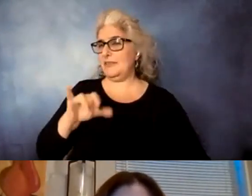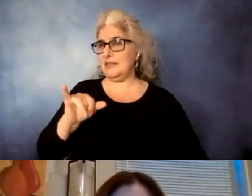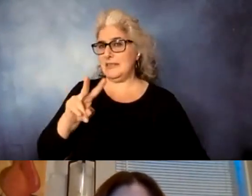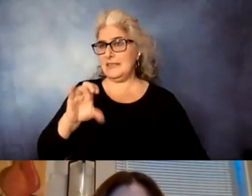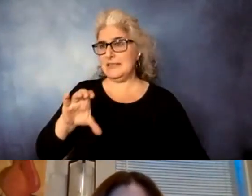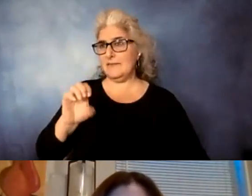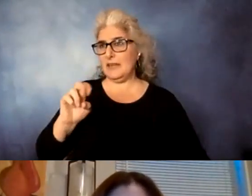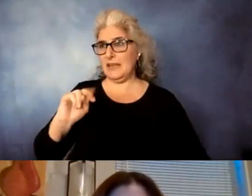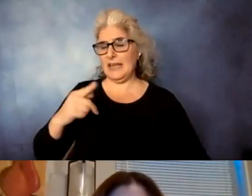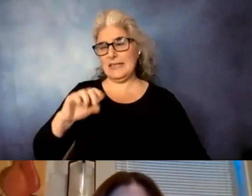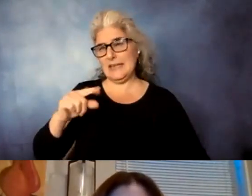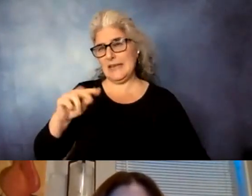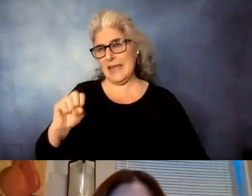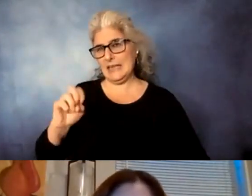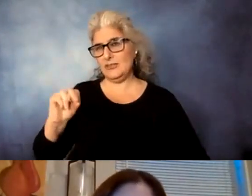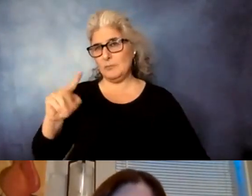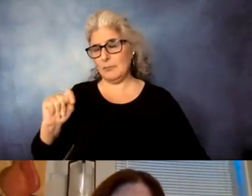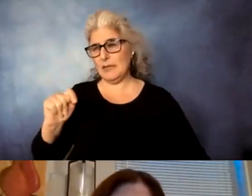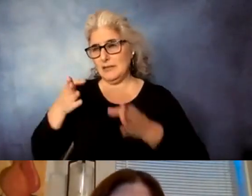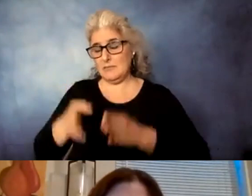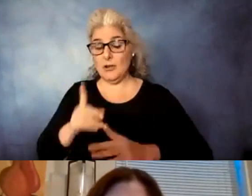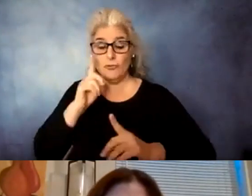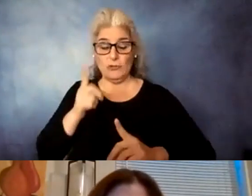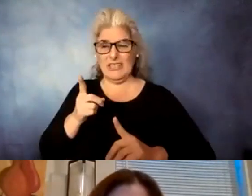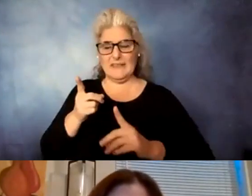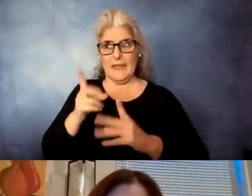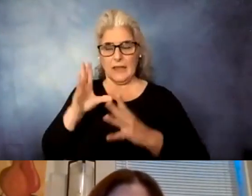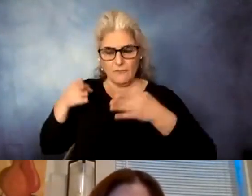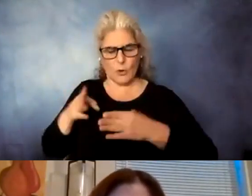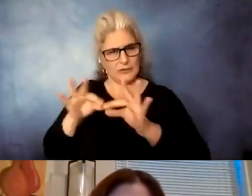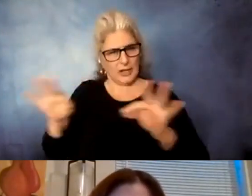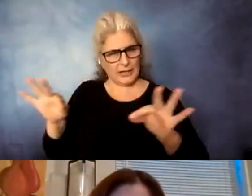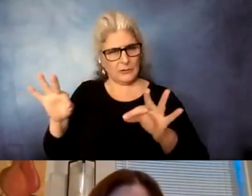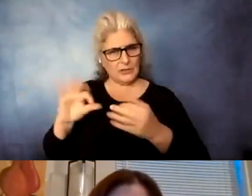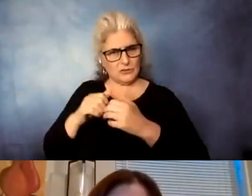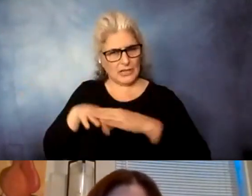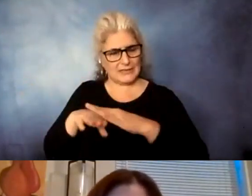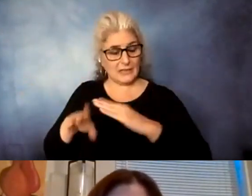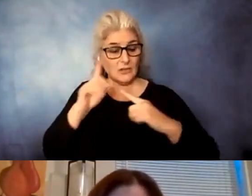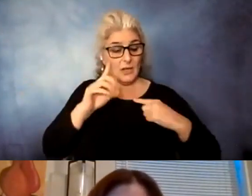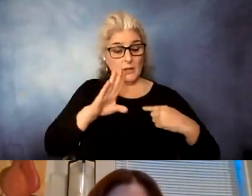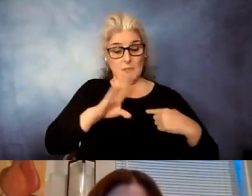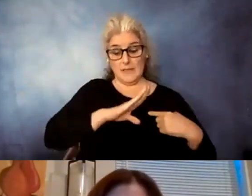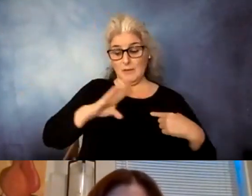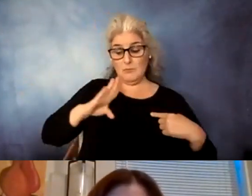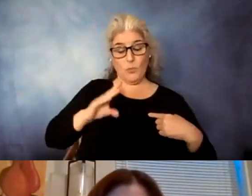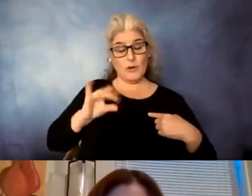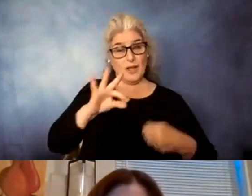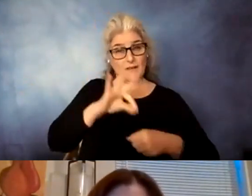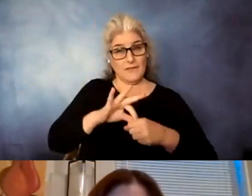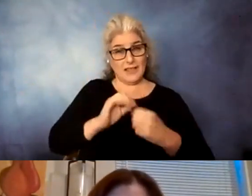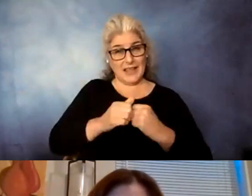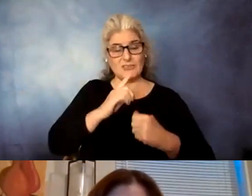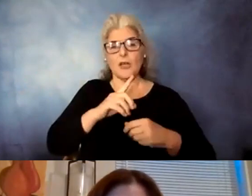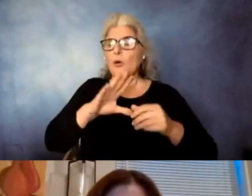expanding language access. The Board of Elections is, Right. abiding by the 5 covered languages